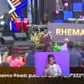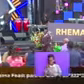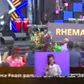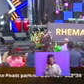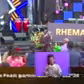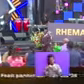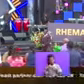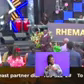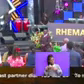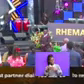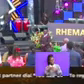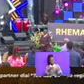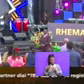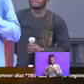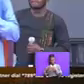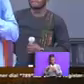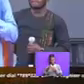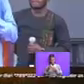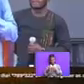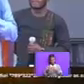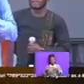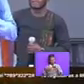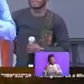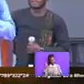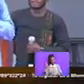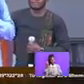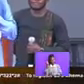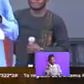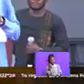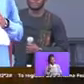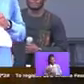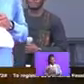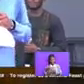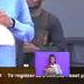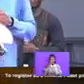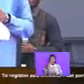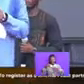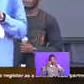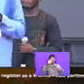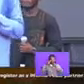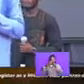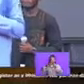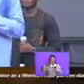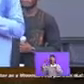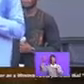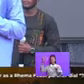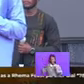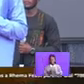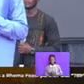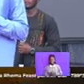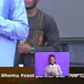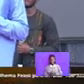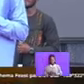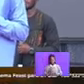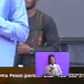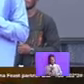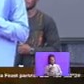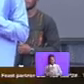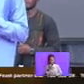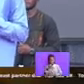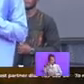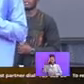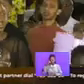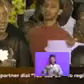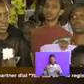we just going to rush forward give us a few testimony and we give God all the glory every man of God carry a different Grace